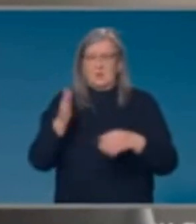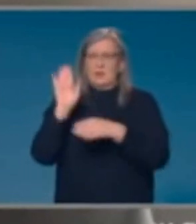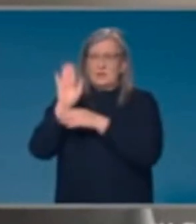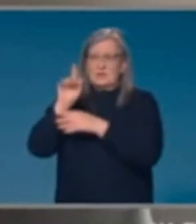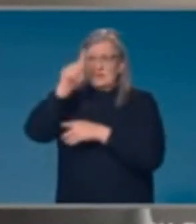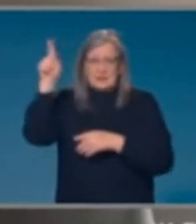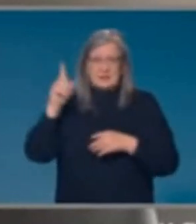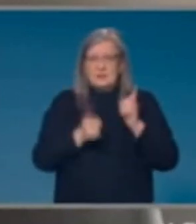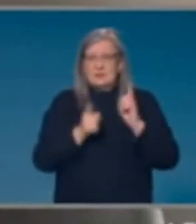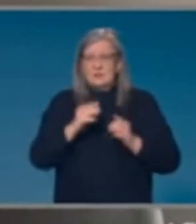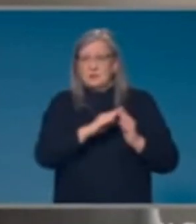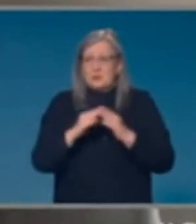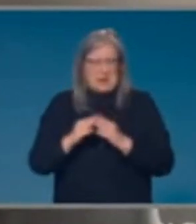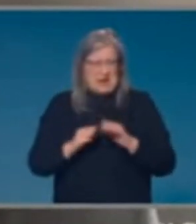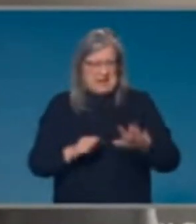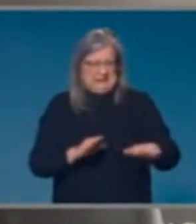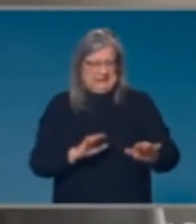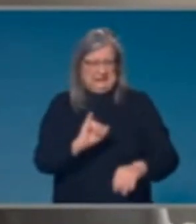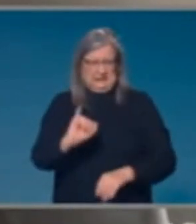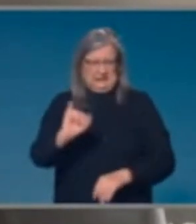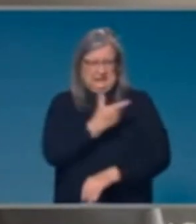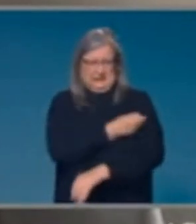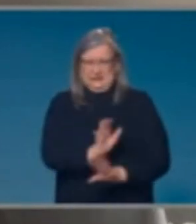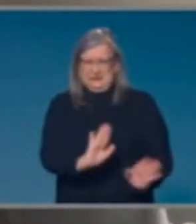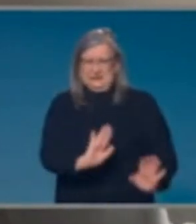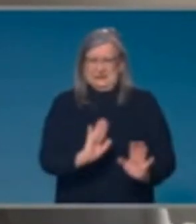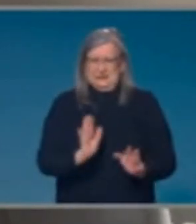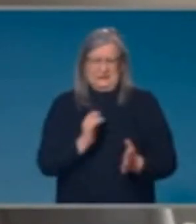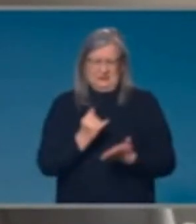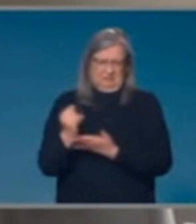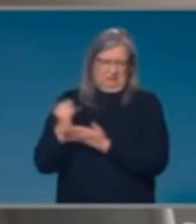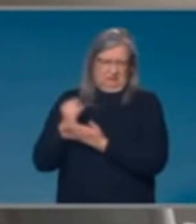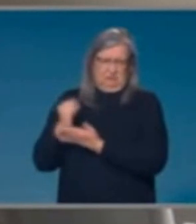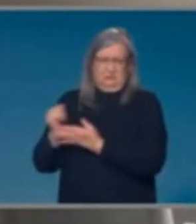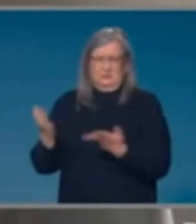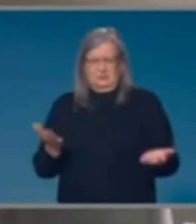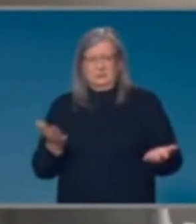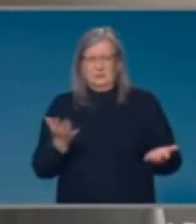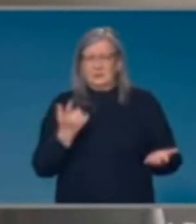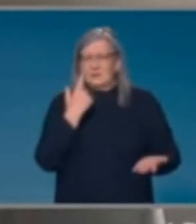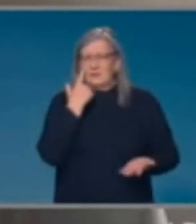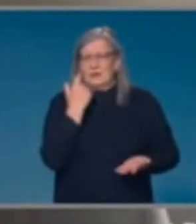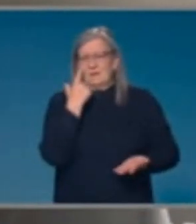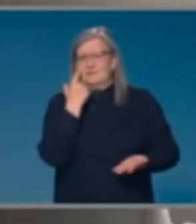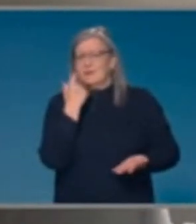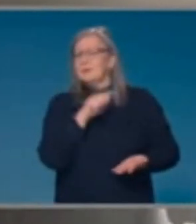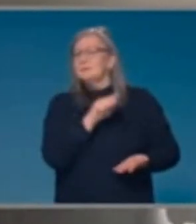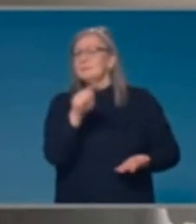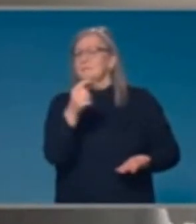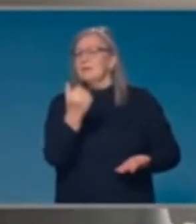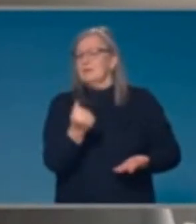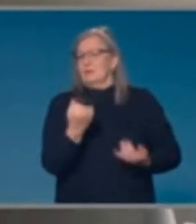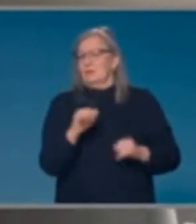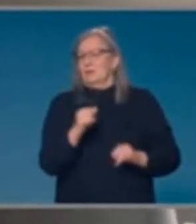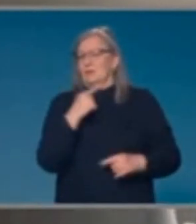was saying. So we're fighting that misinformation, but we're also going house to house, leader